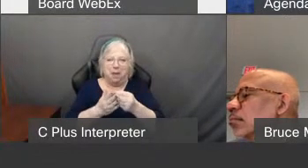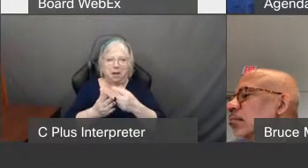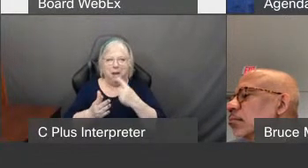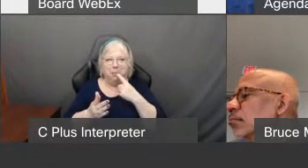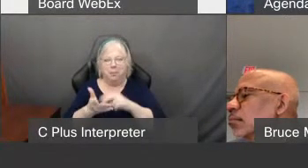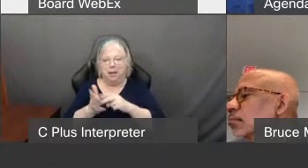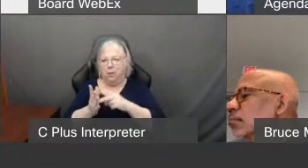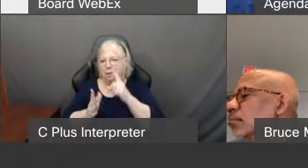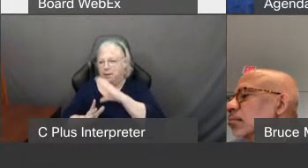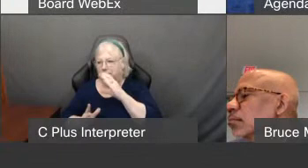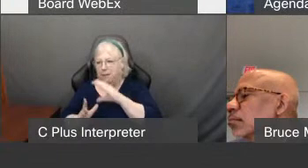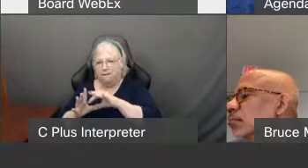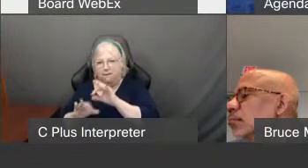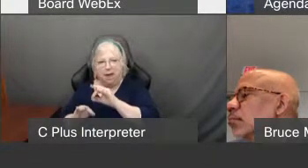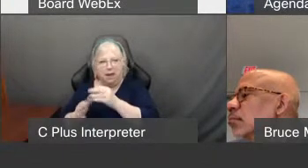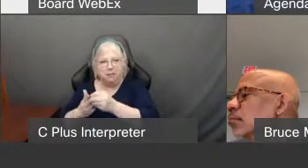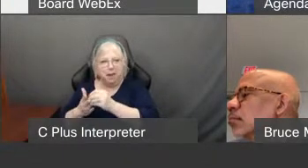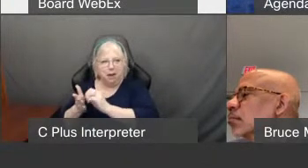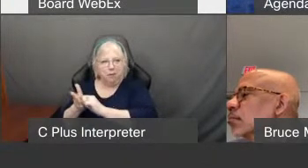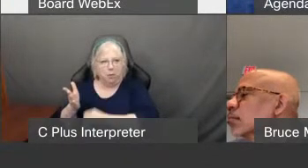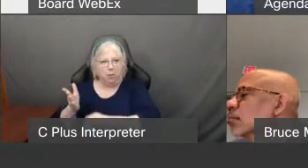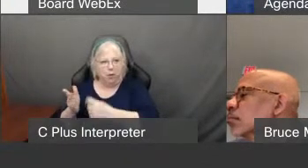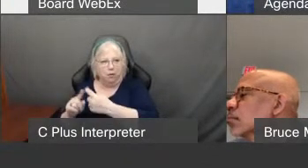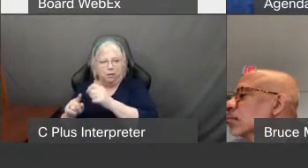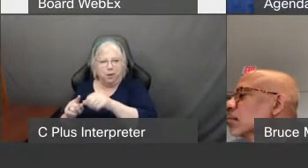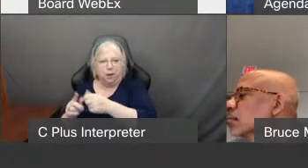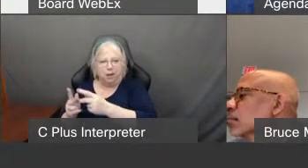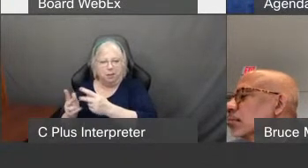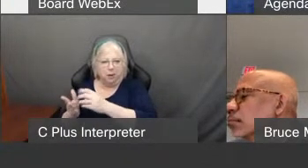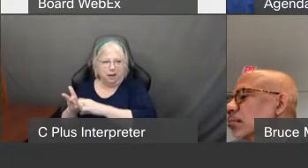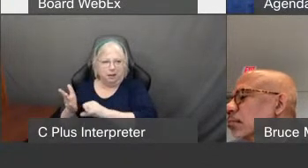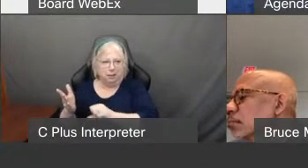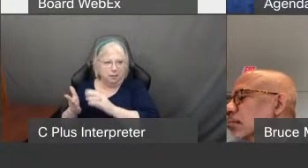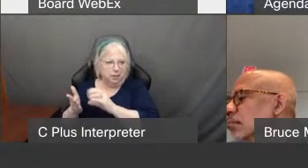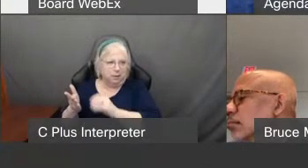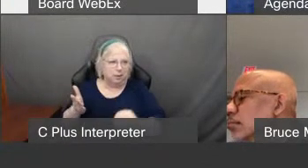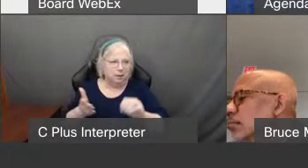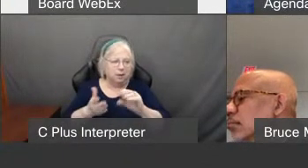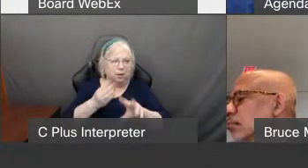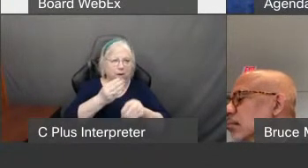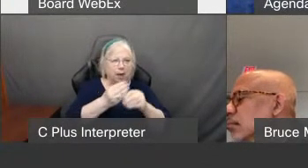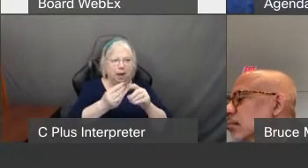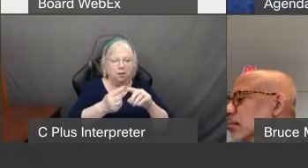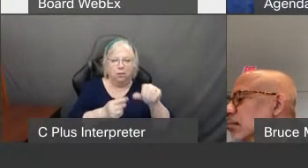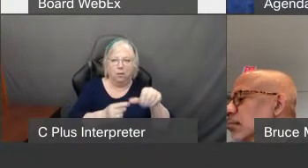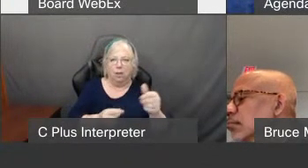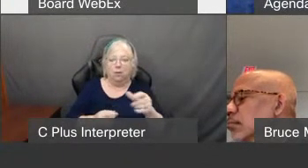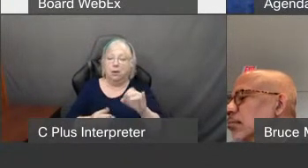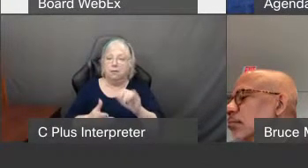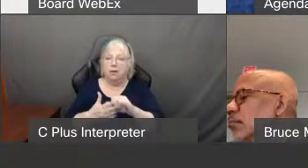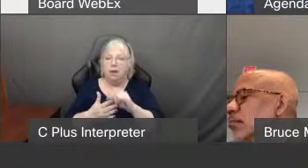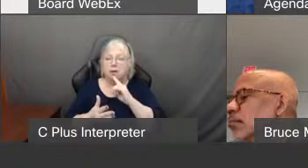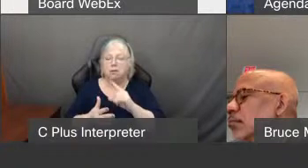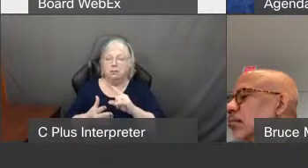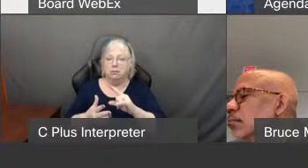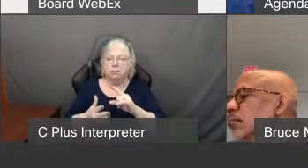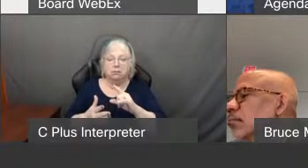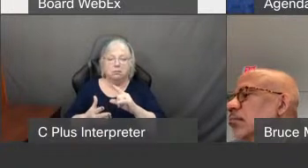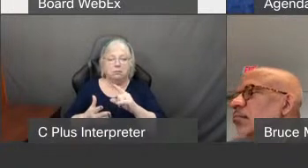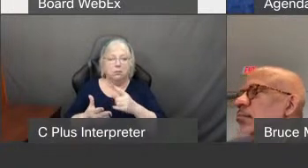somewhere else. So I think that if that's a proposal, I'll be supportive of taking some of the money from the